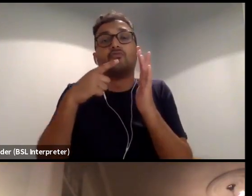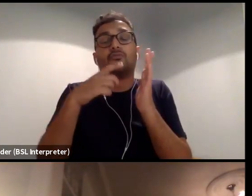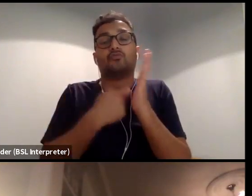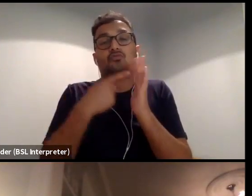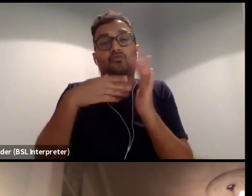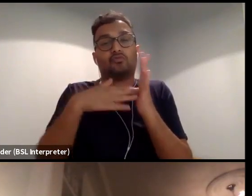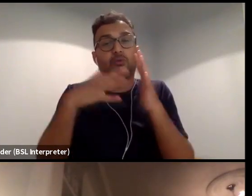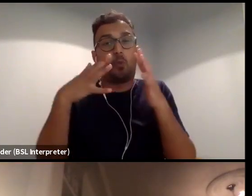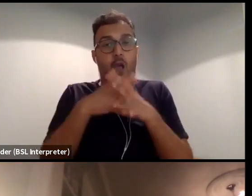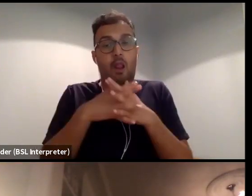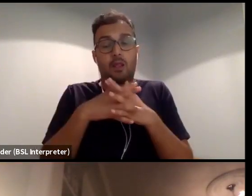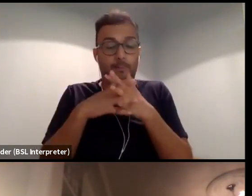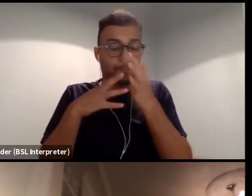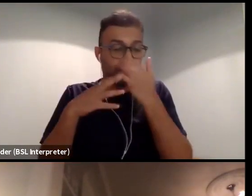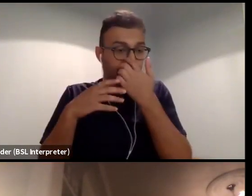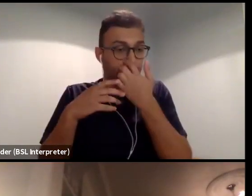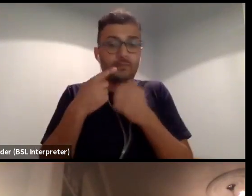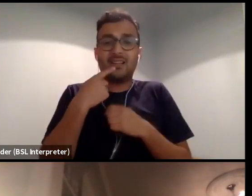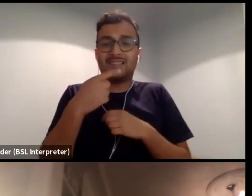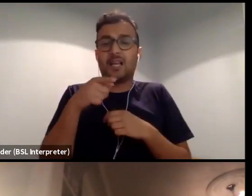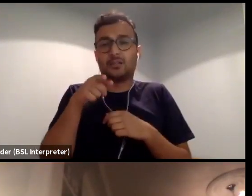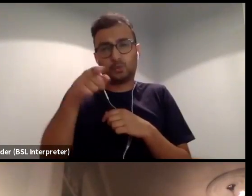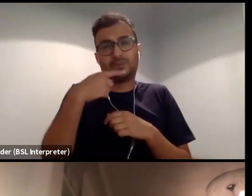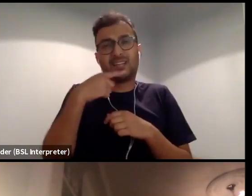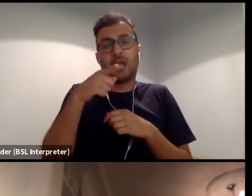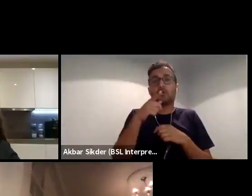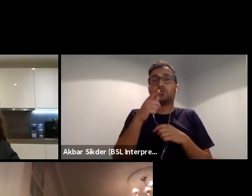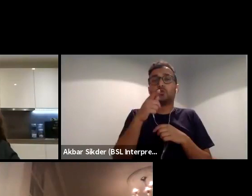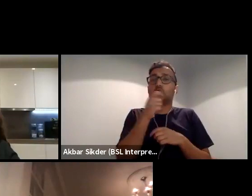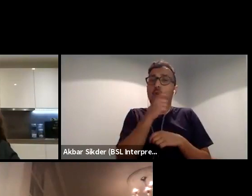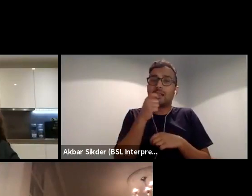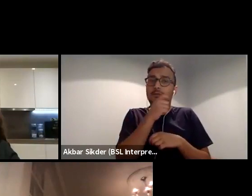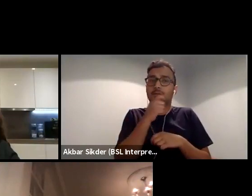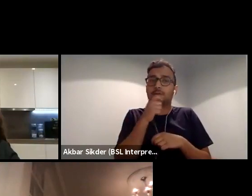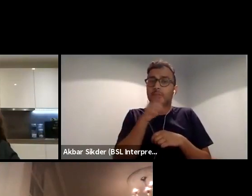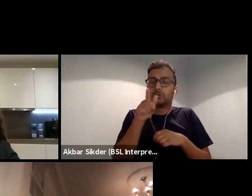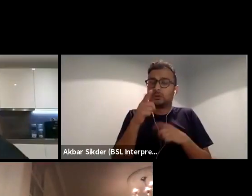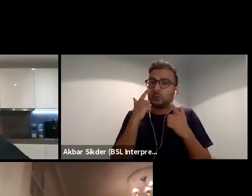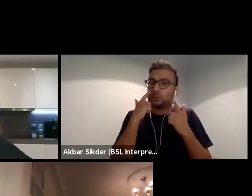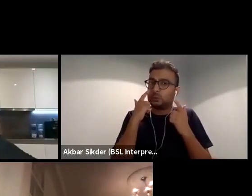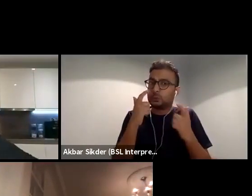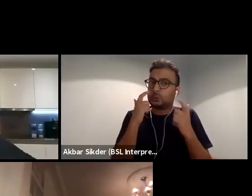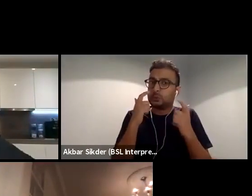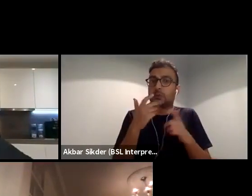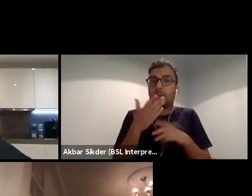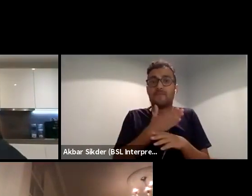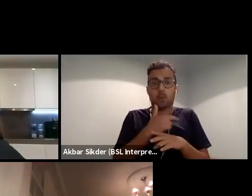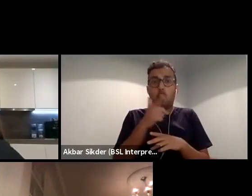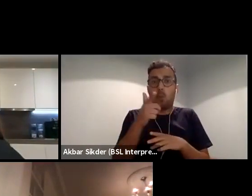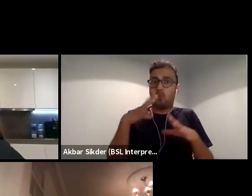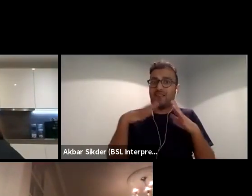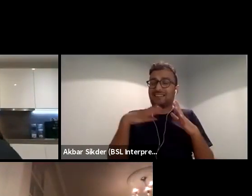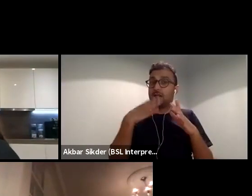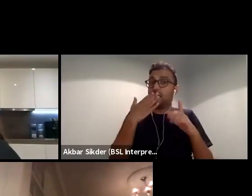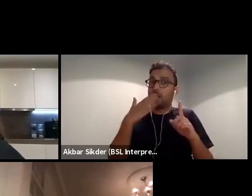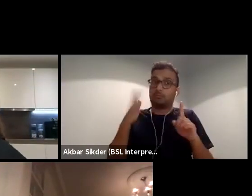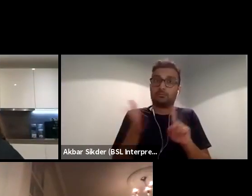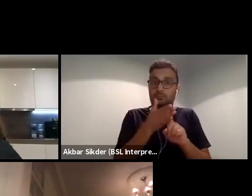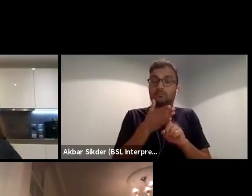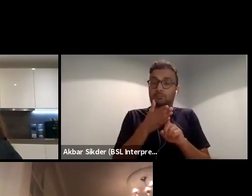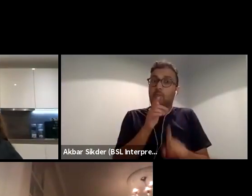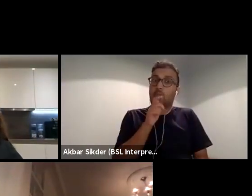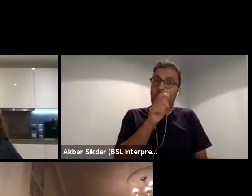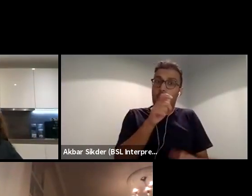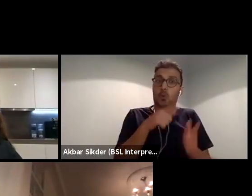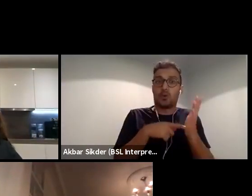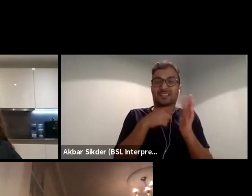are very cautious about before they use the word terrorist. But as our reporters found, as numerous studies